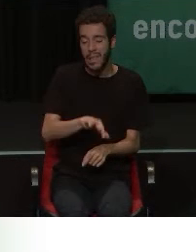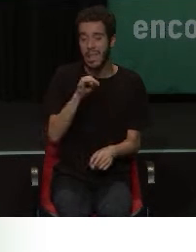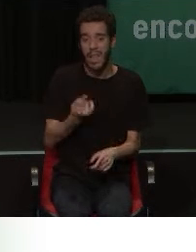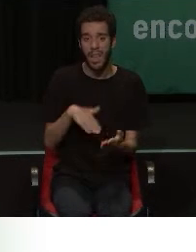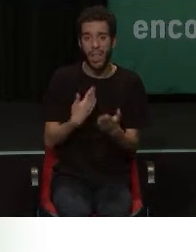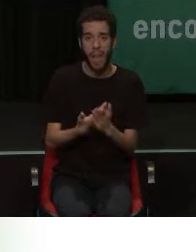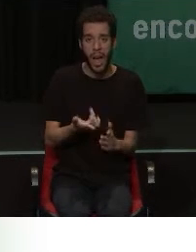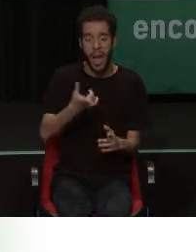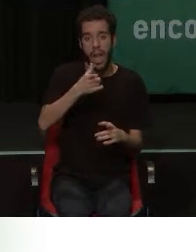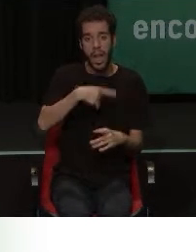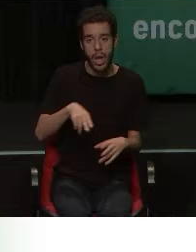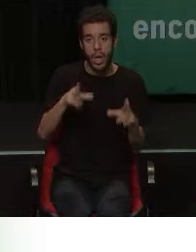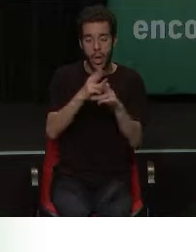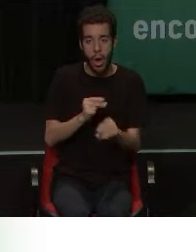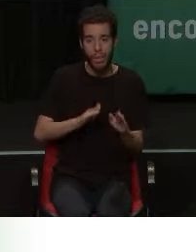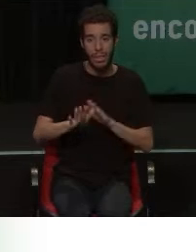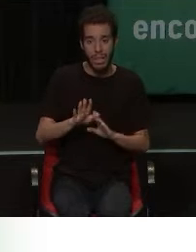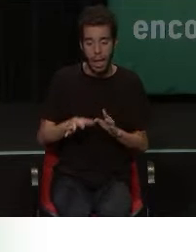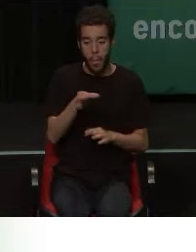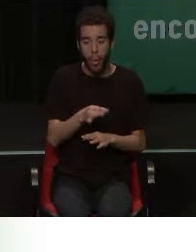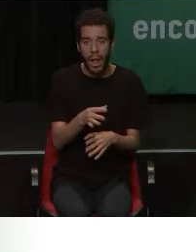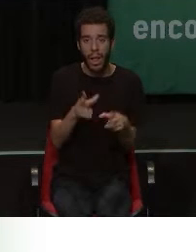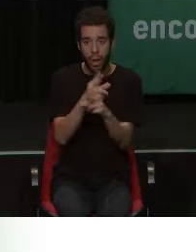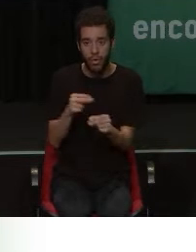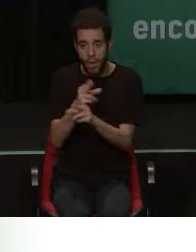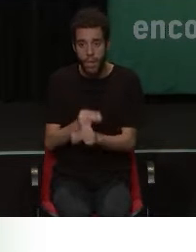pressure happen contributes to the emergence